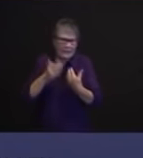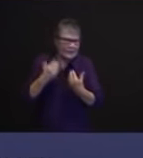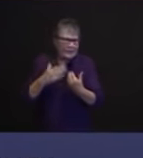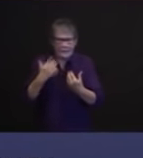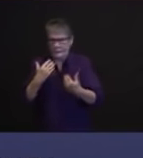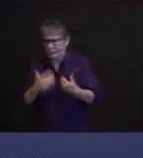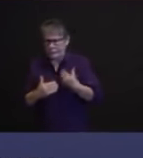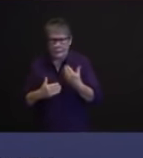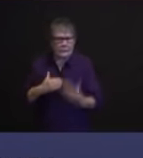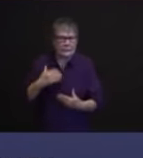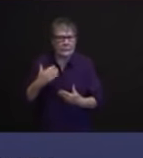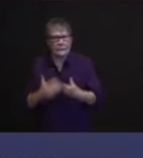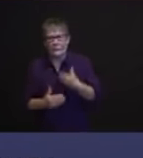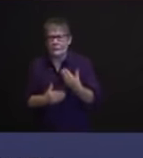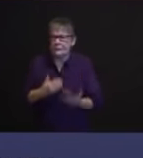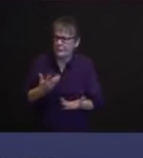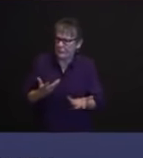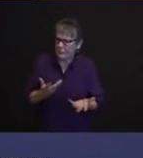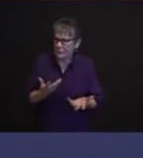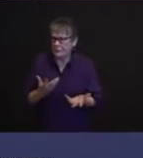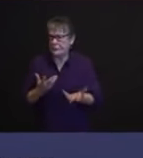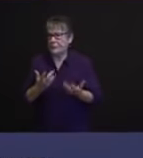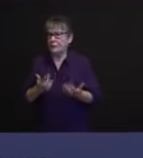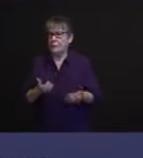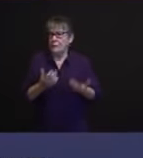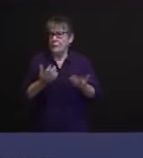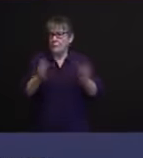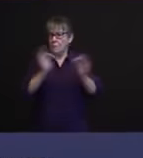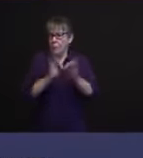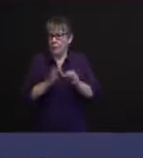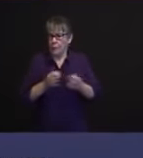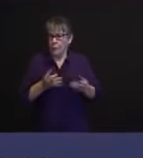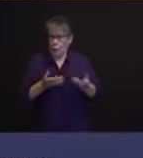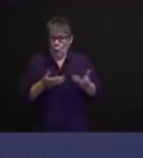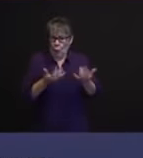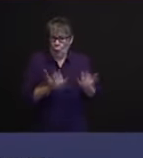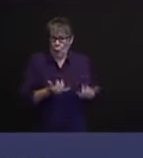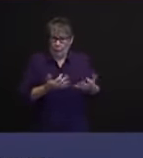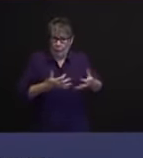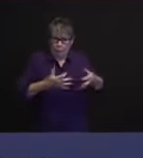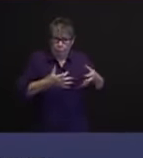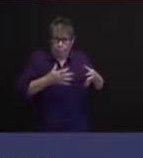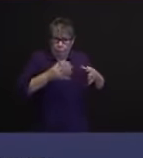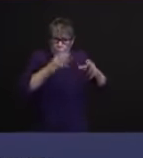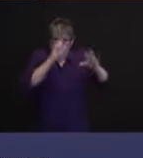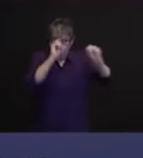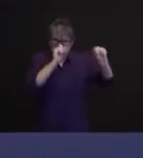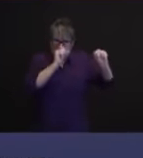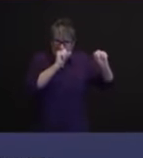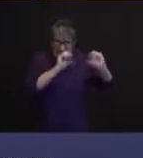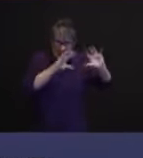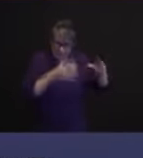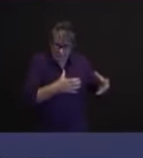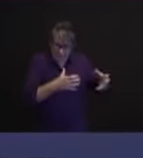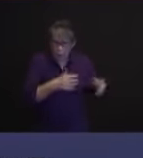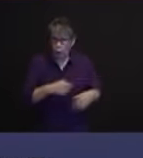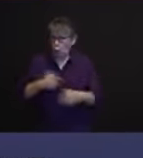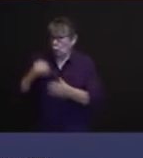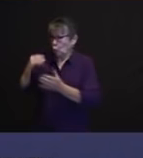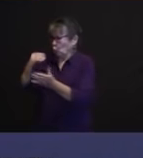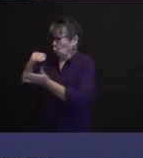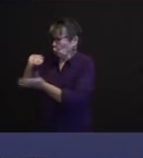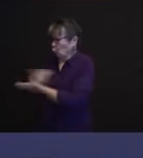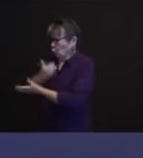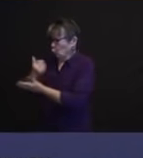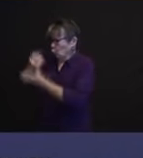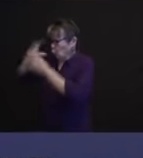administration matters so much, and why the federal partnership and response is going to matter so much, because this is